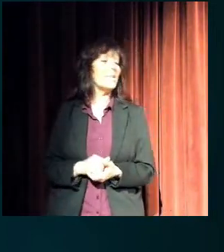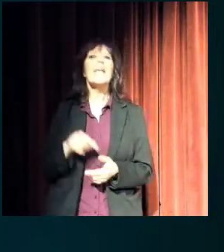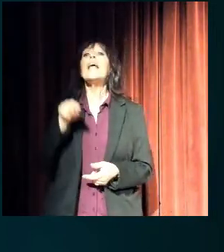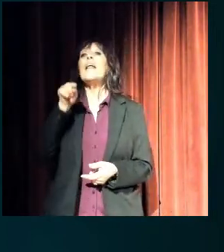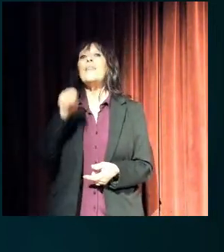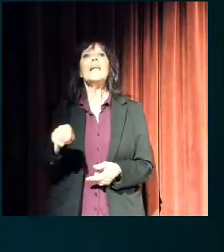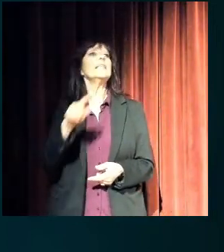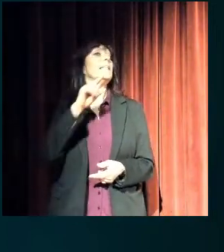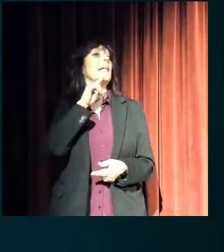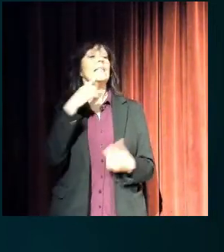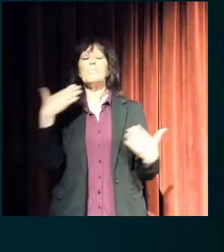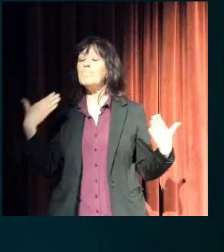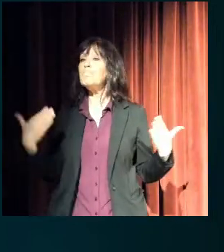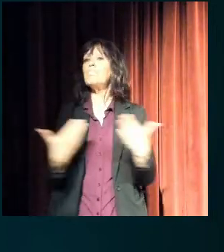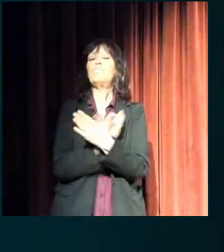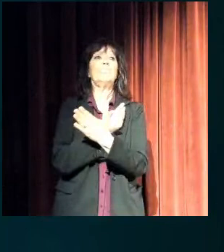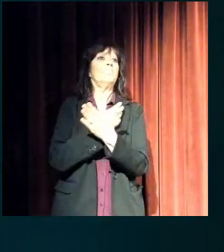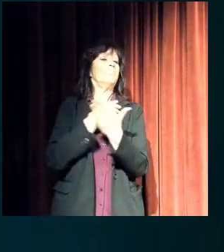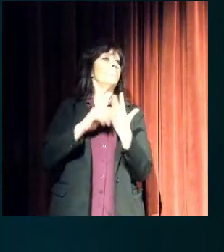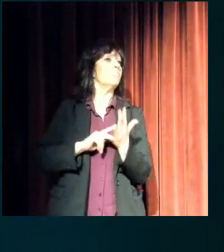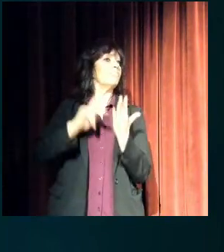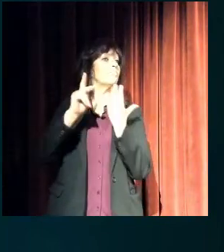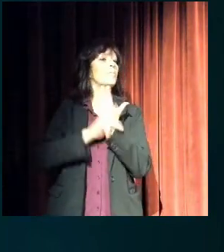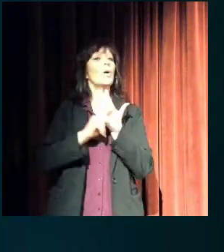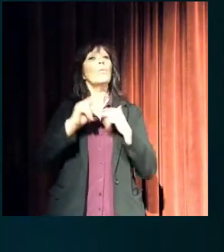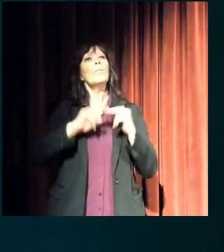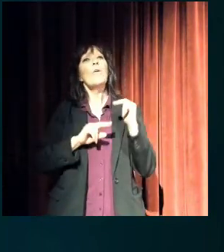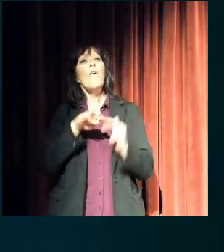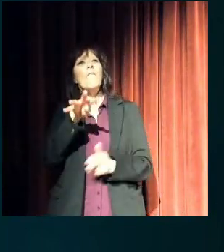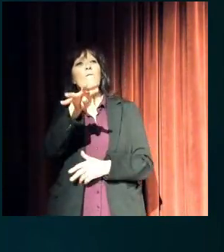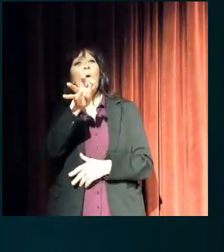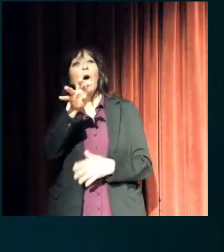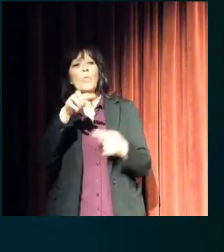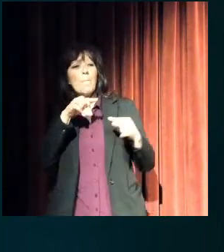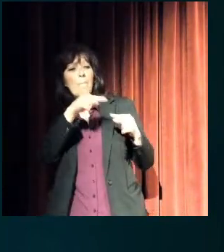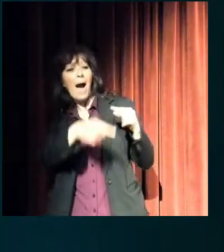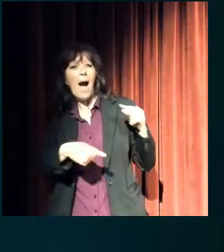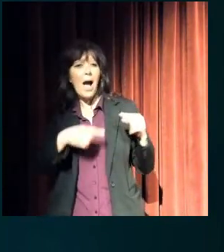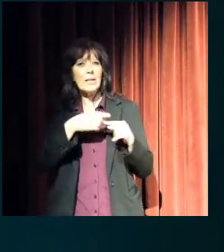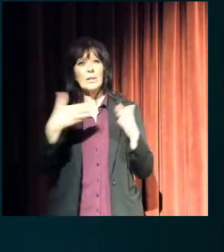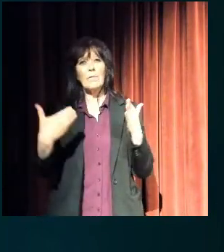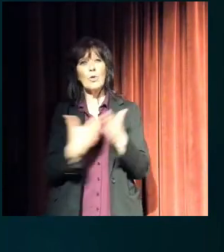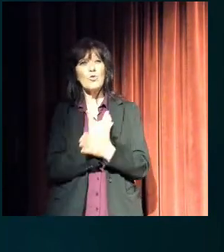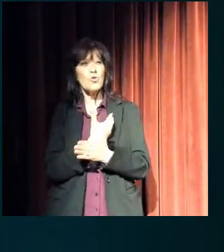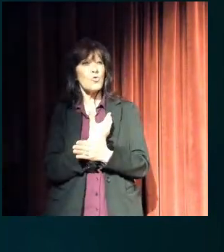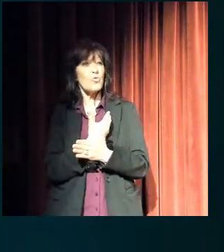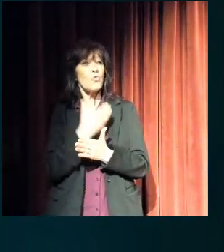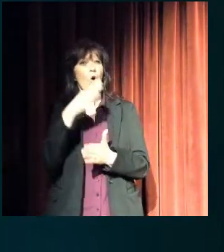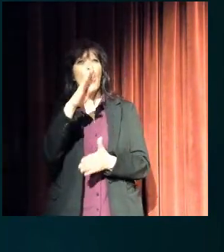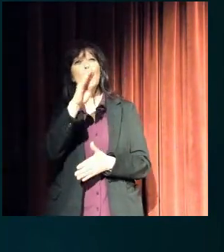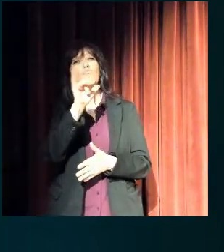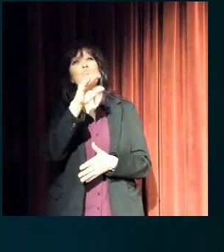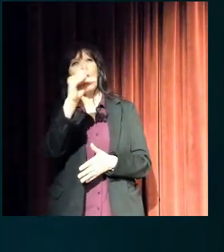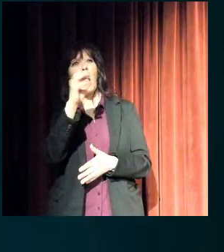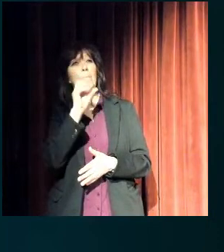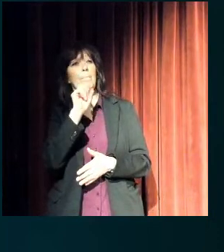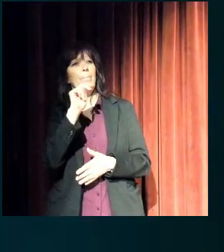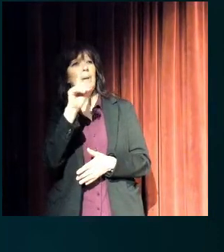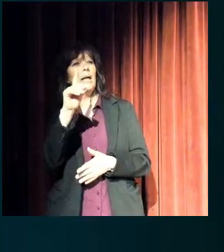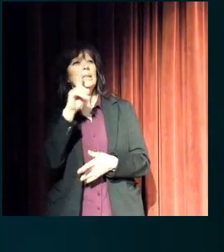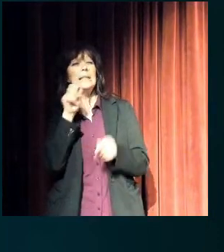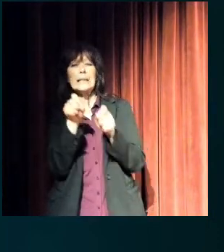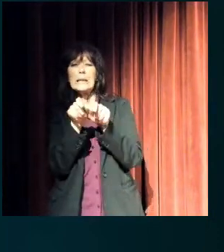This is an unprecedented initiative that will build nearly 400 miles of new broadband infrastructure in Erie County,